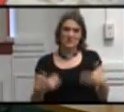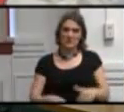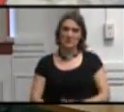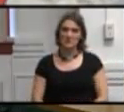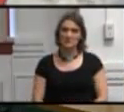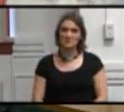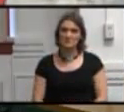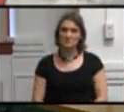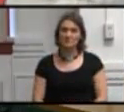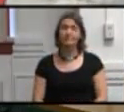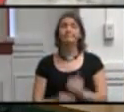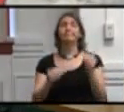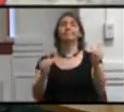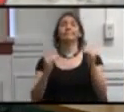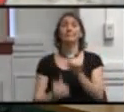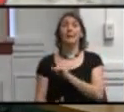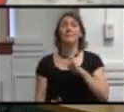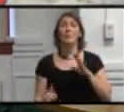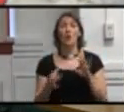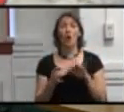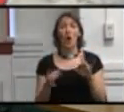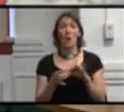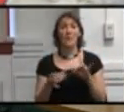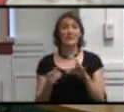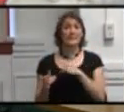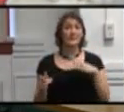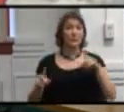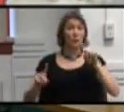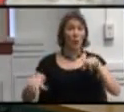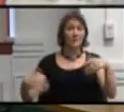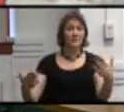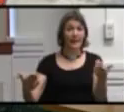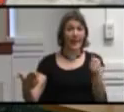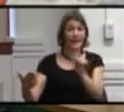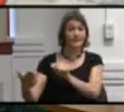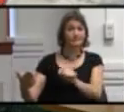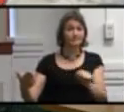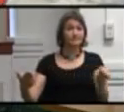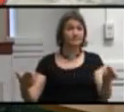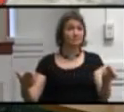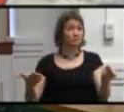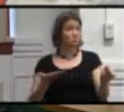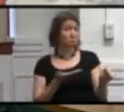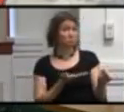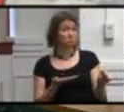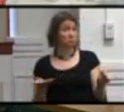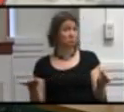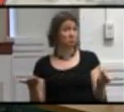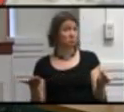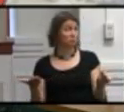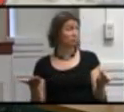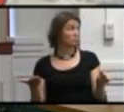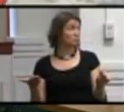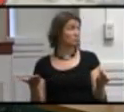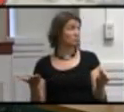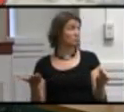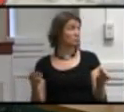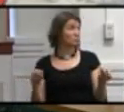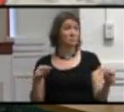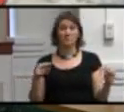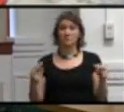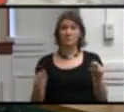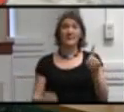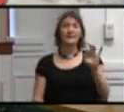next item on the agenda is Select Board comments and committee reports. Anybody from the Select Board have comments or committee report?